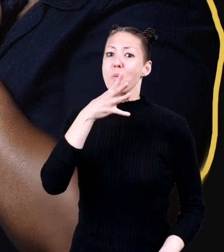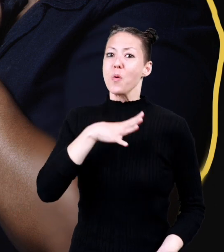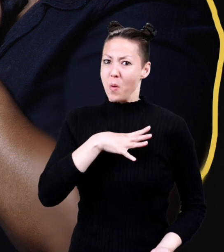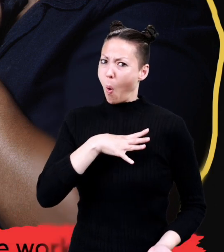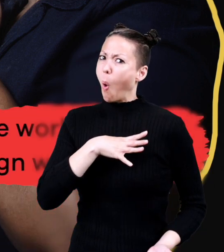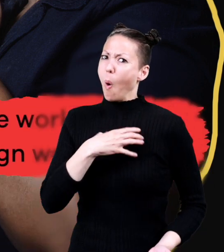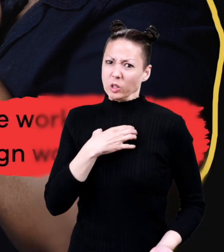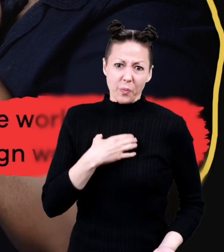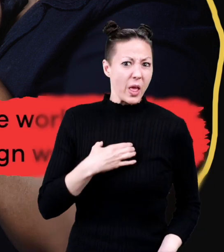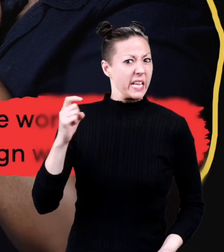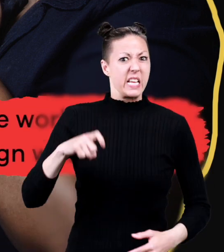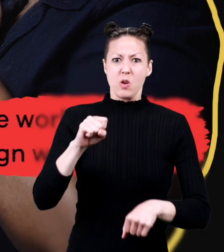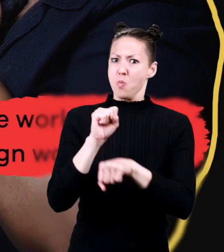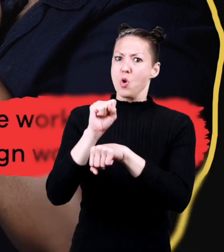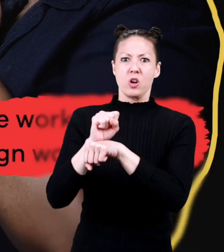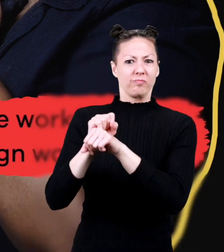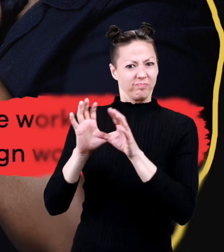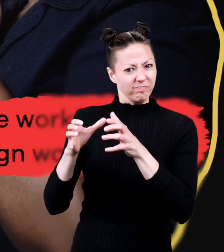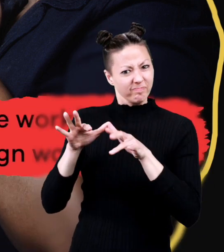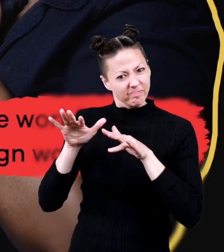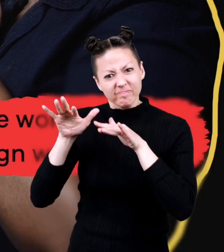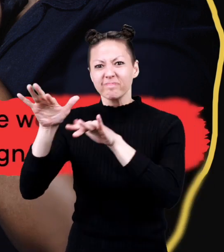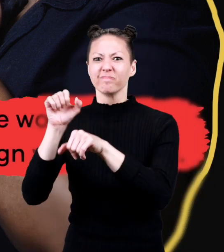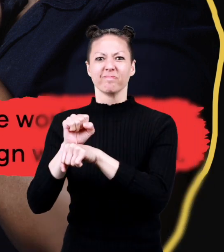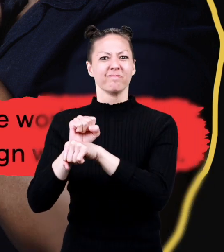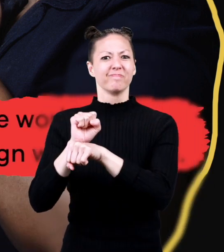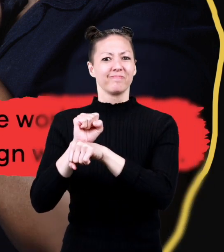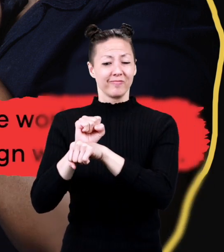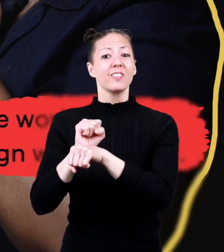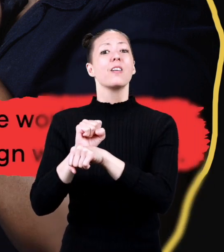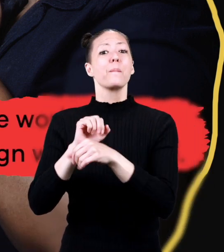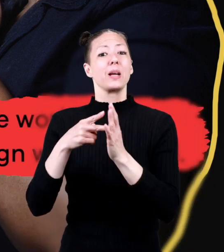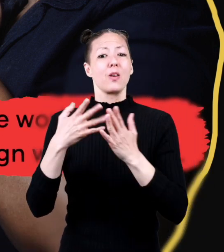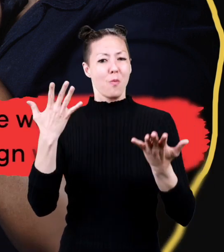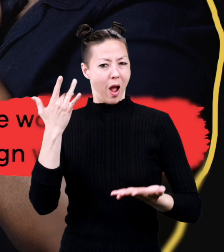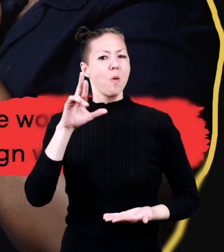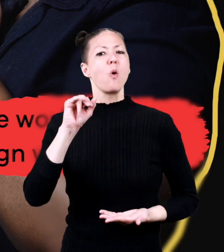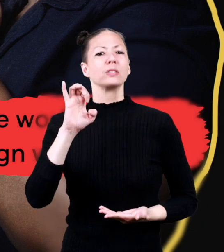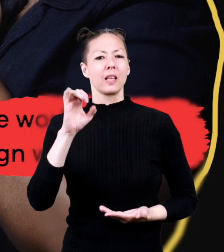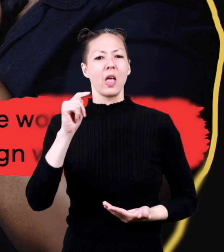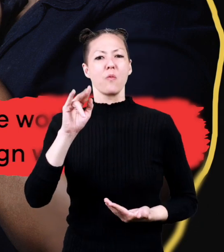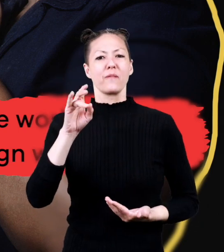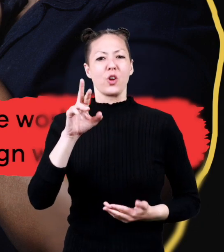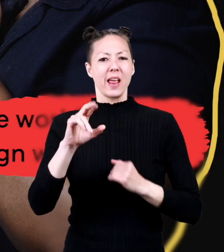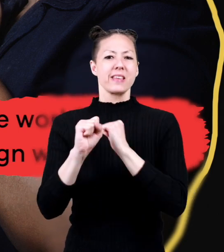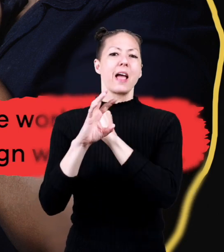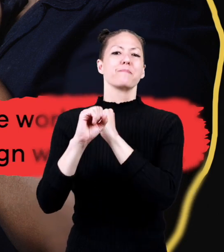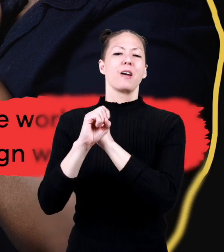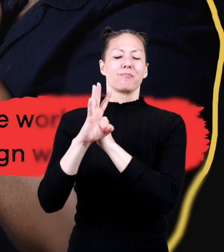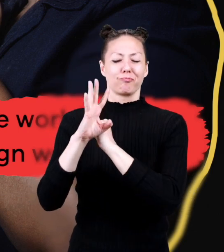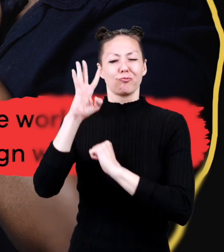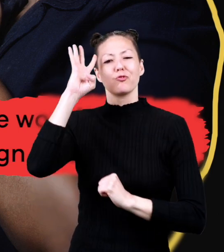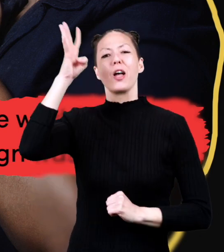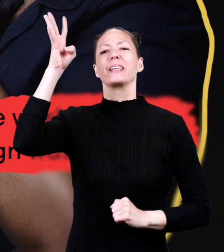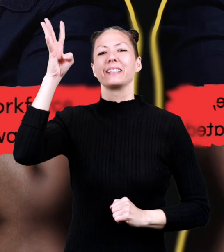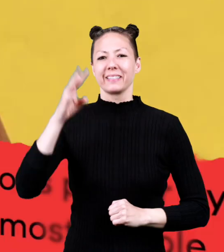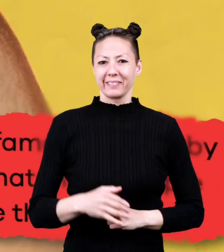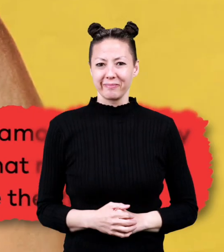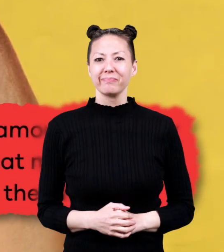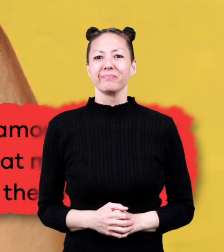False. Women were desperately needed in the workforce, which is why the Rosie the Riveter campaign was